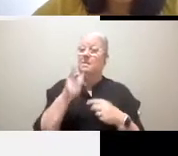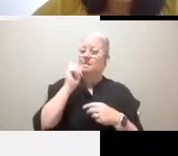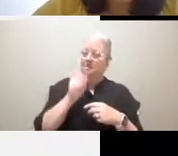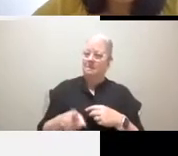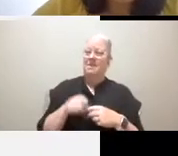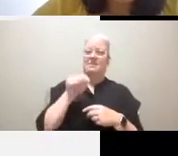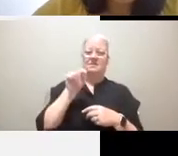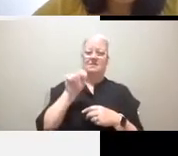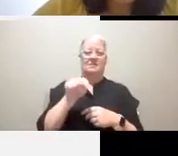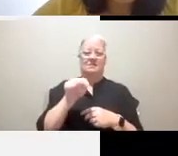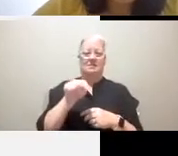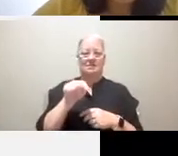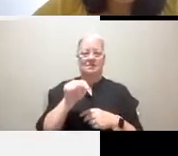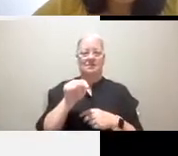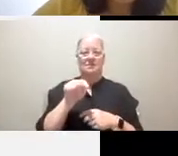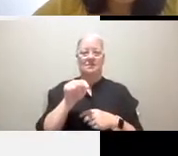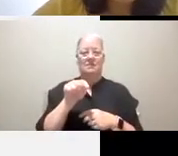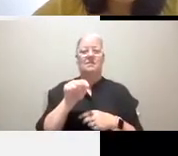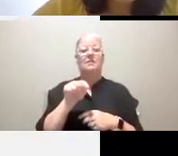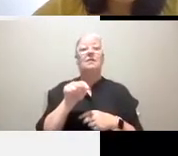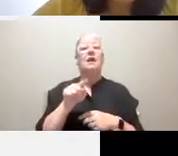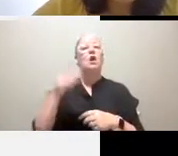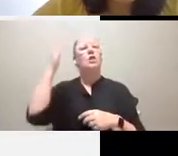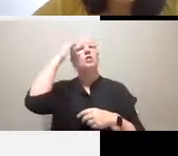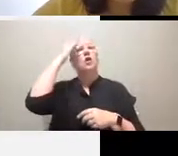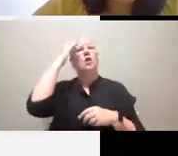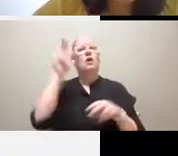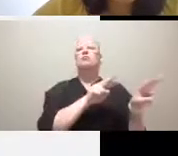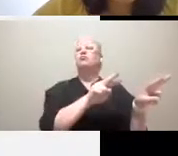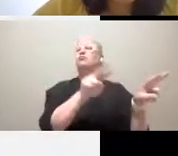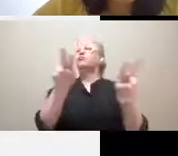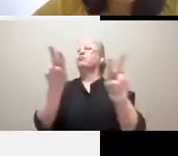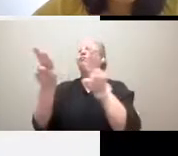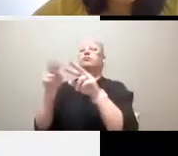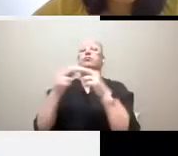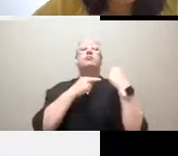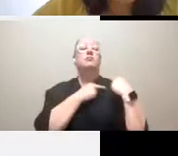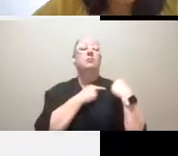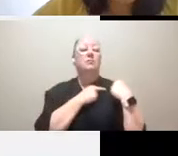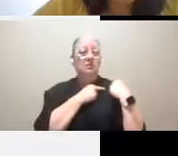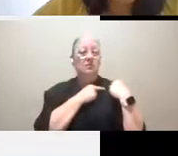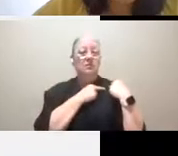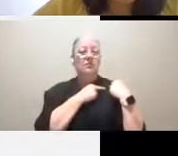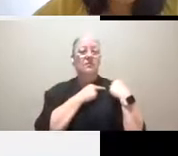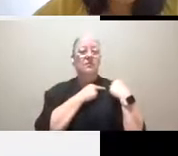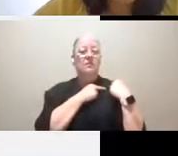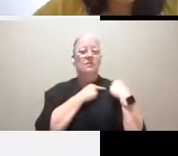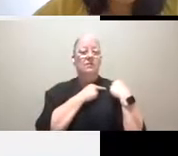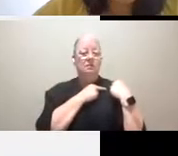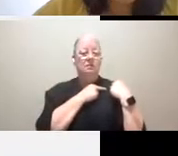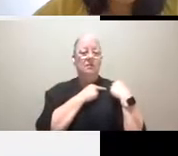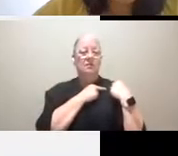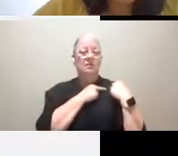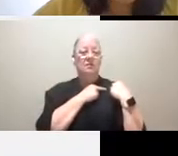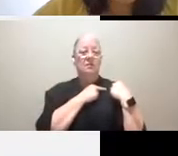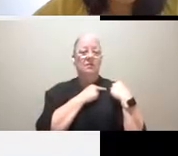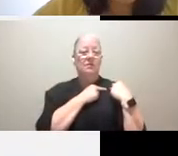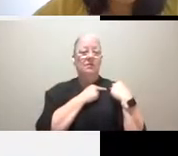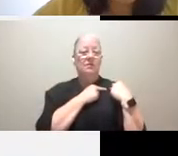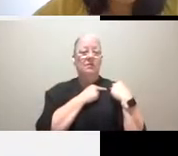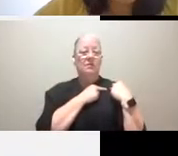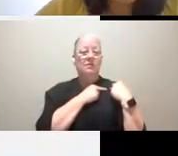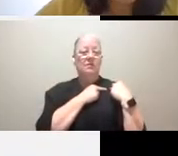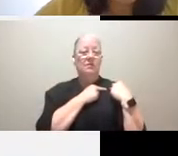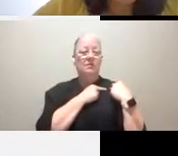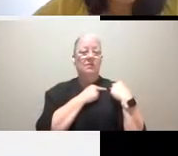But also on the board, we also to have a gender focal person and any person